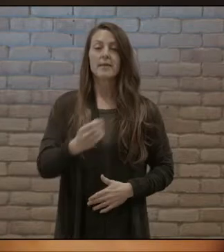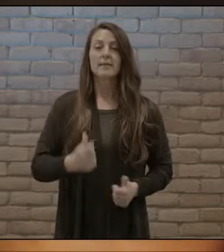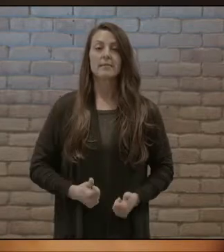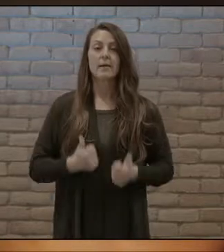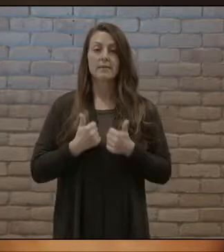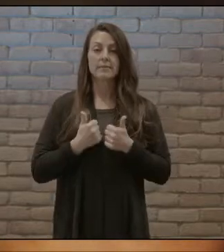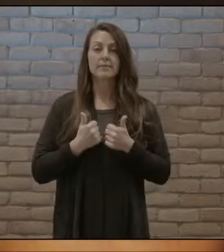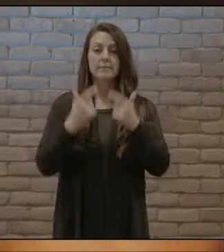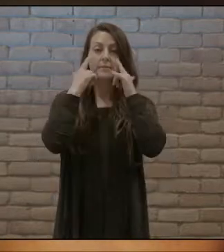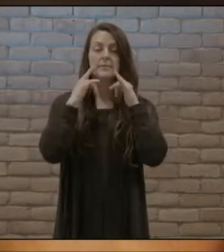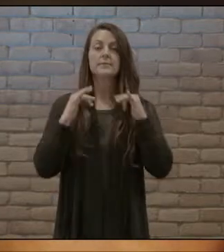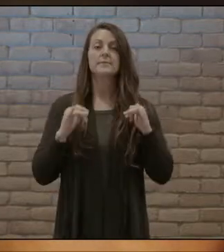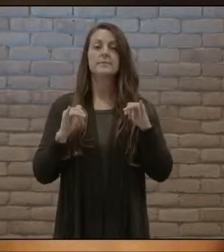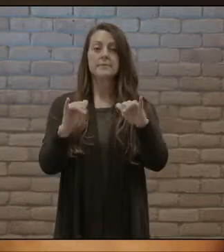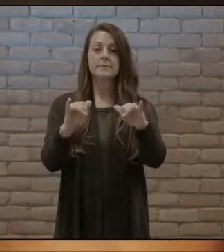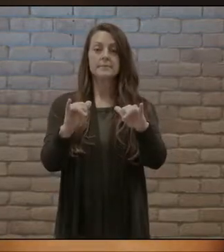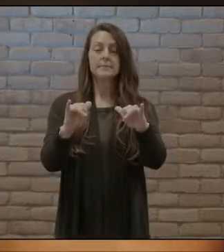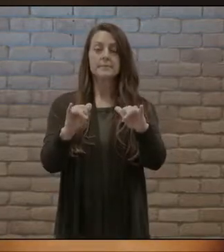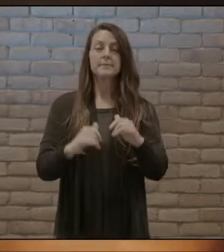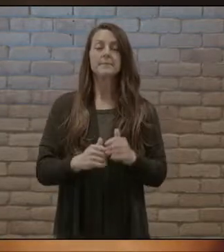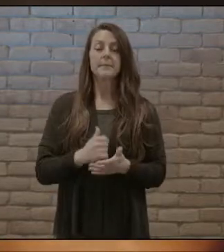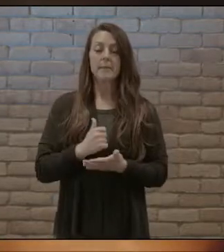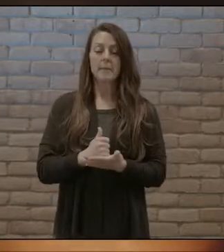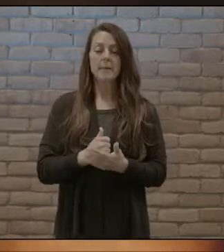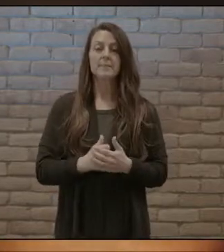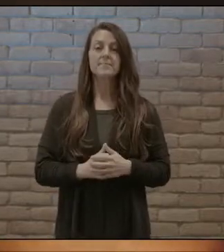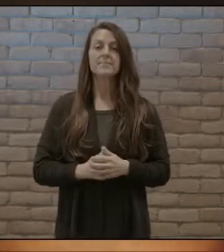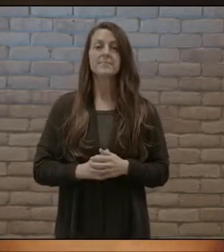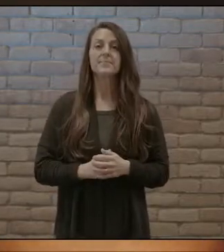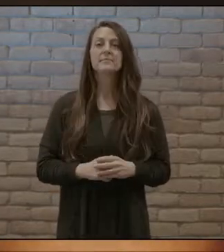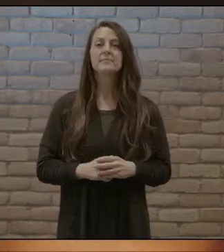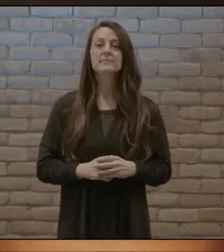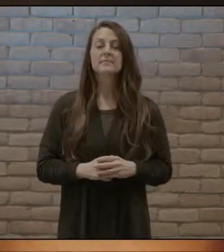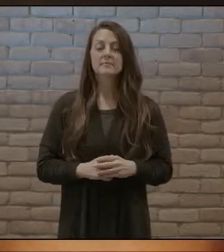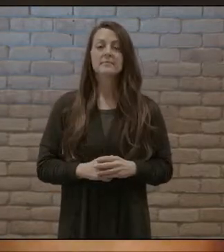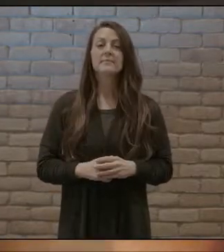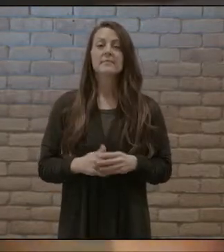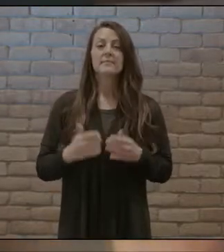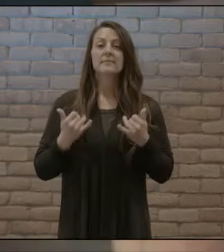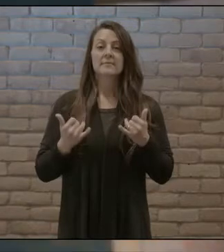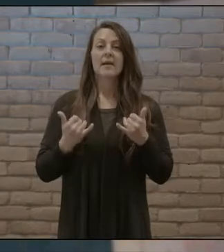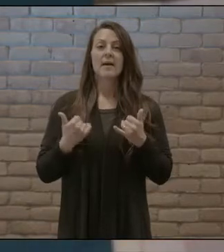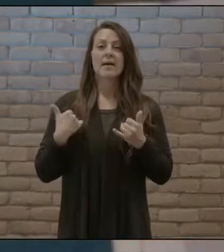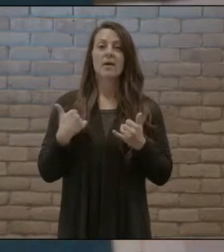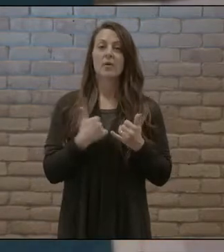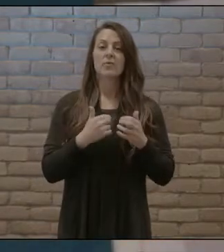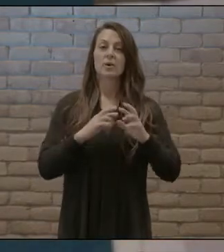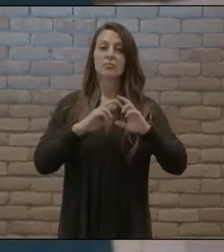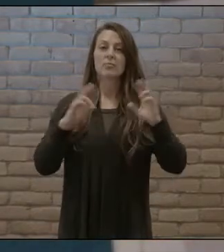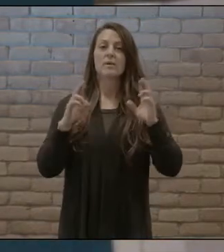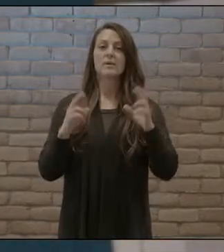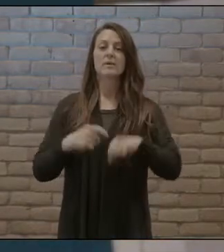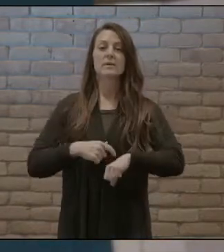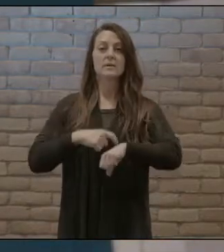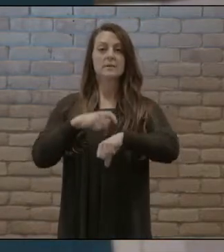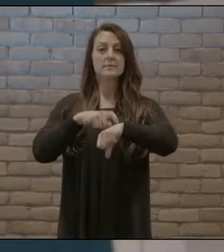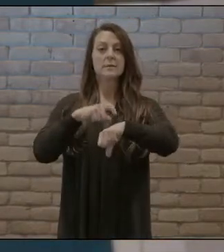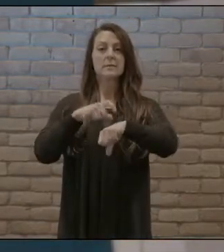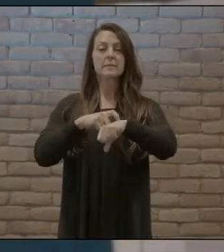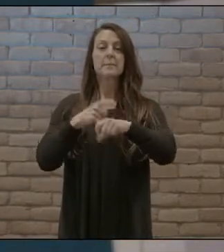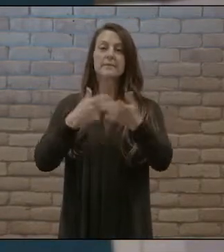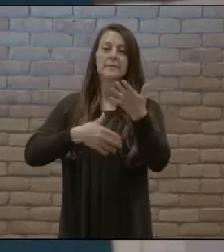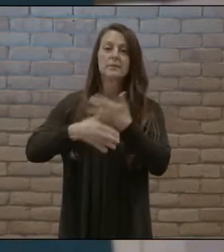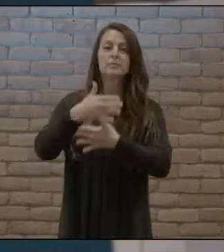life everlasting. Amen. As we move into a time of fellowship,